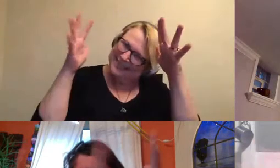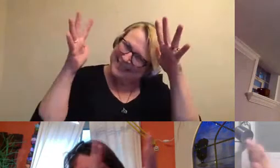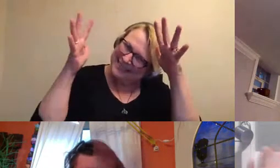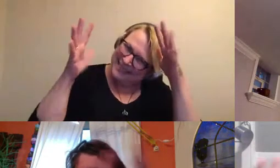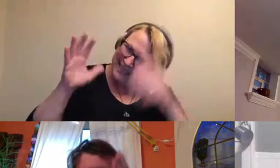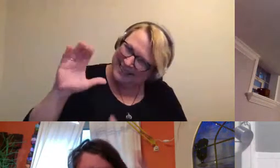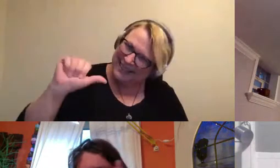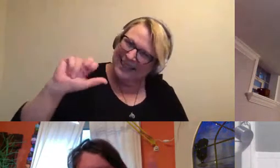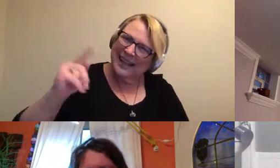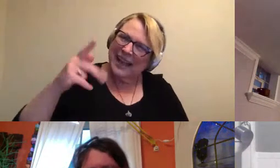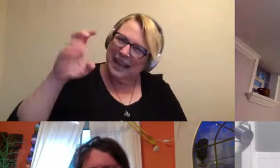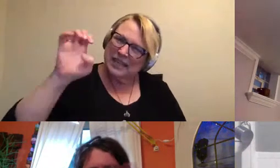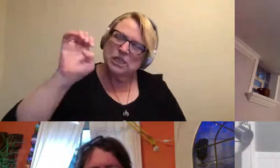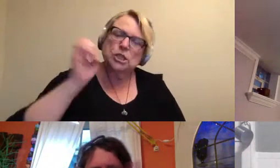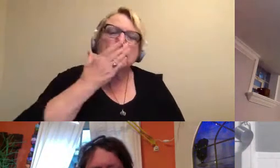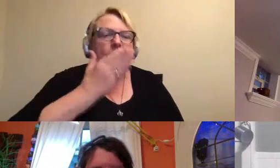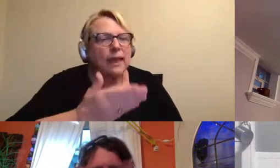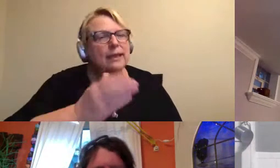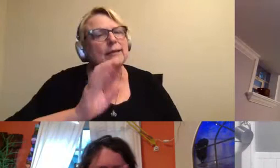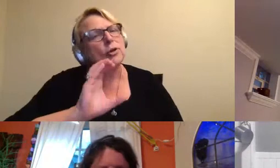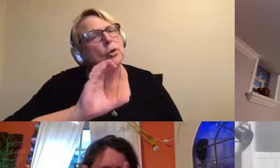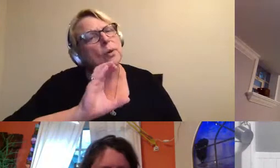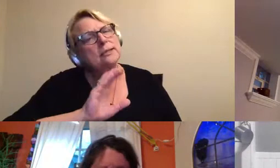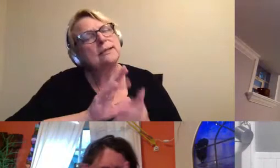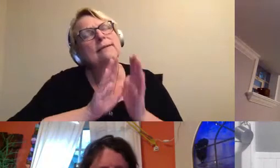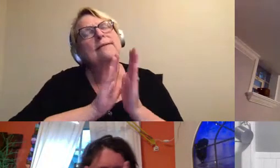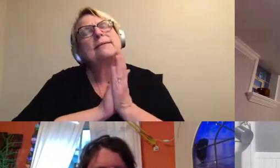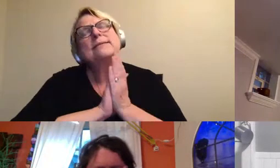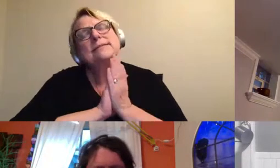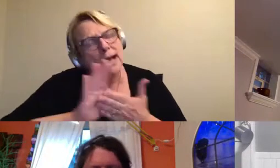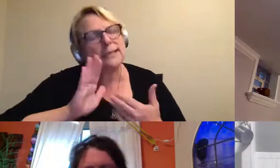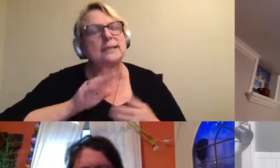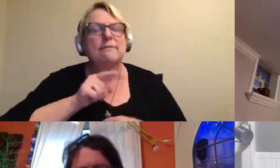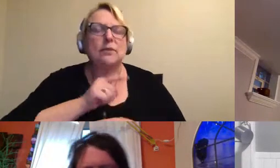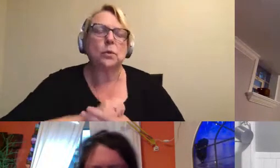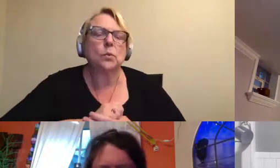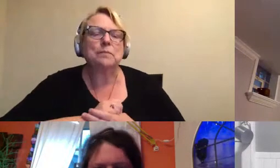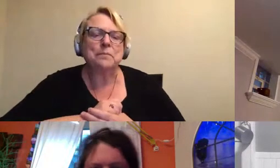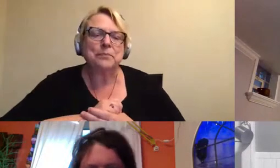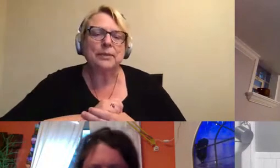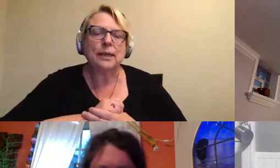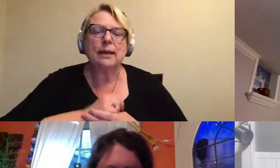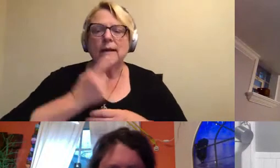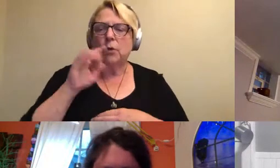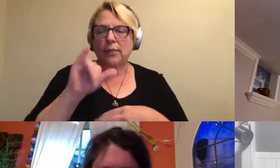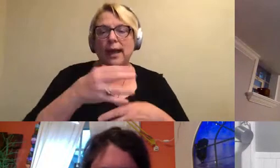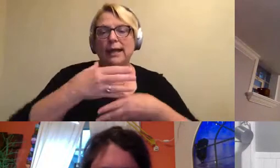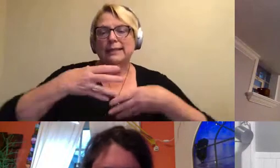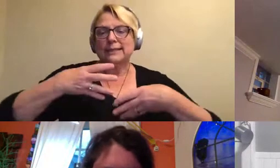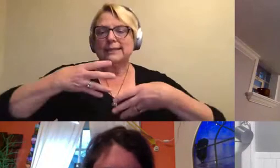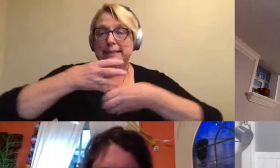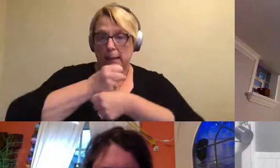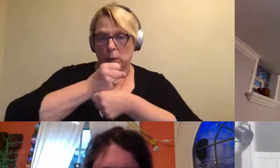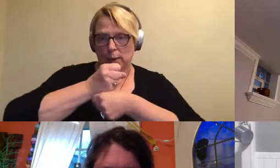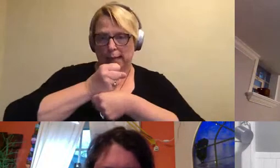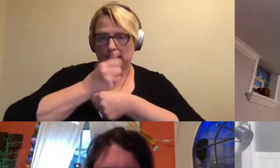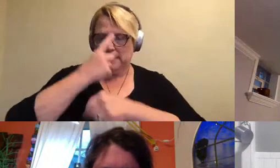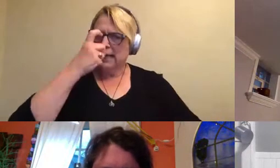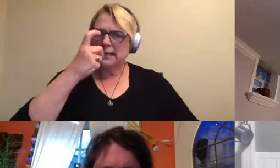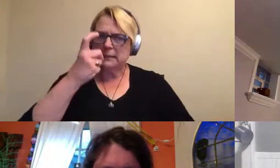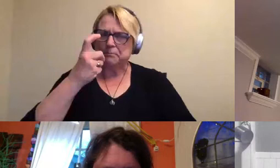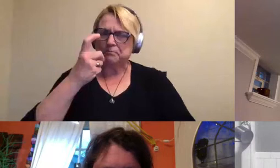thank you, Caressa. That's very, very nice of you for that summary, because